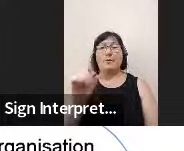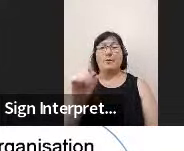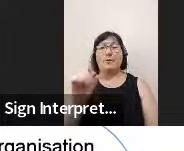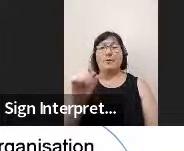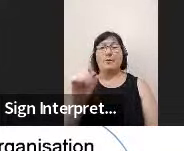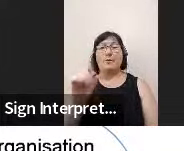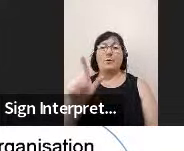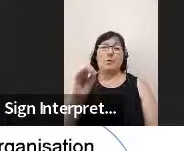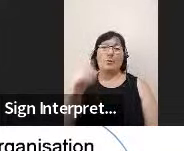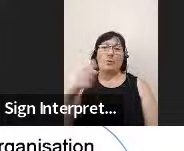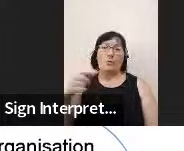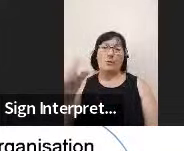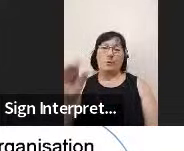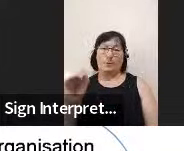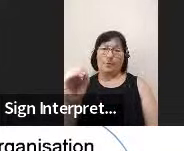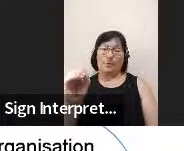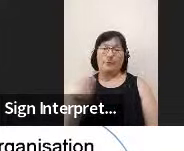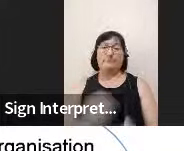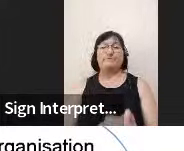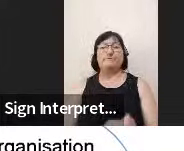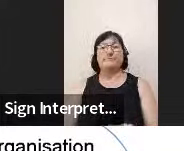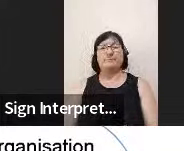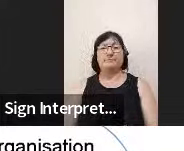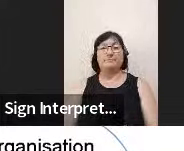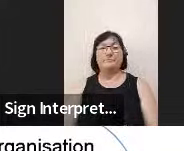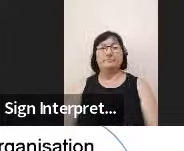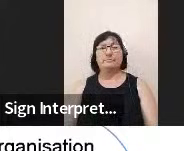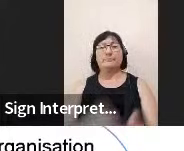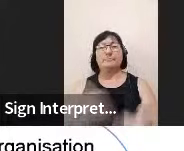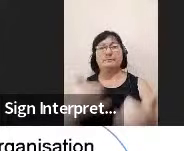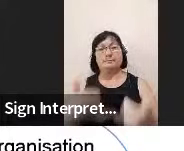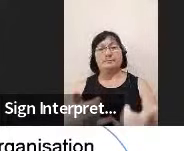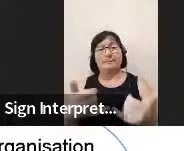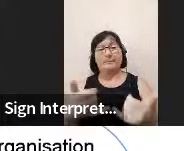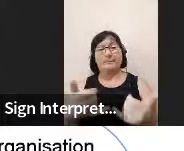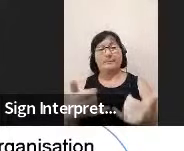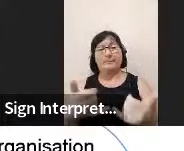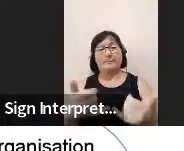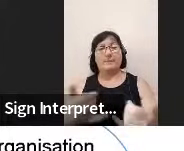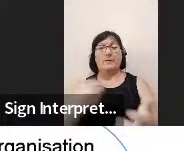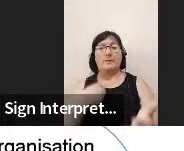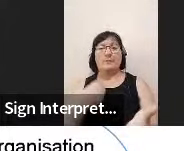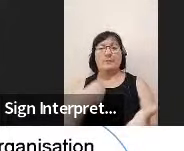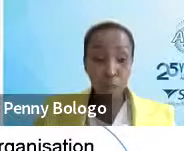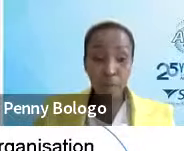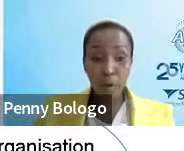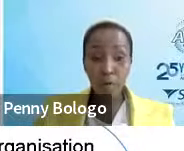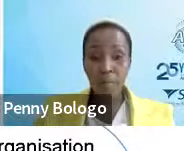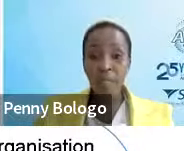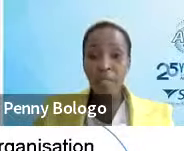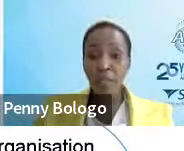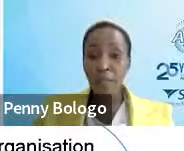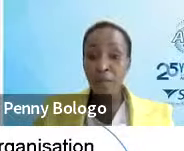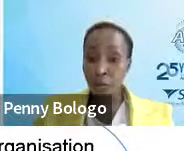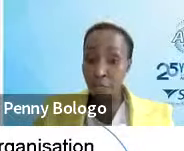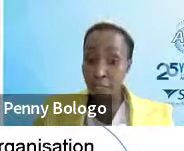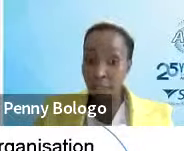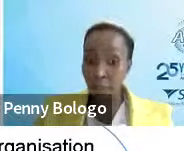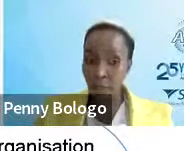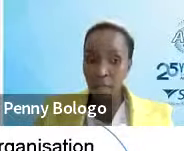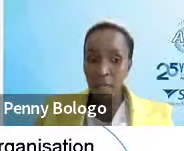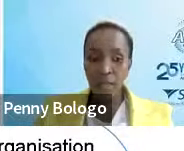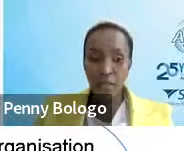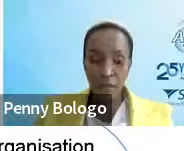introduction. Today, we are here to share with you the program that has been, it's a global program that has been